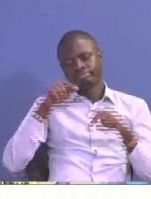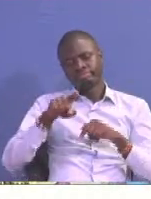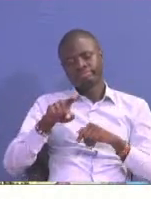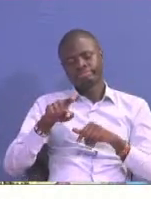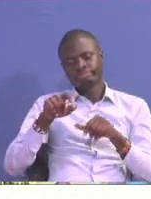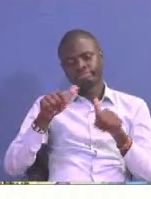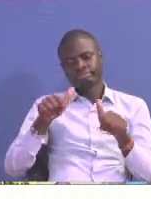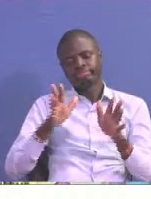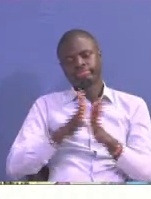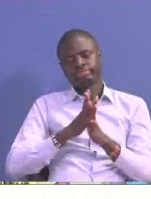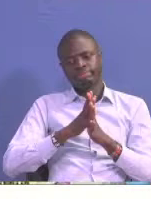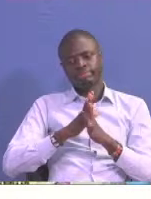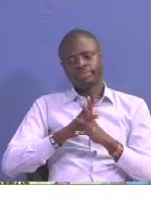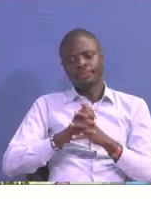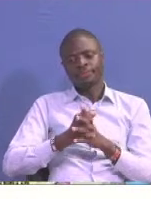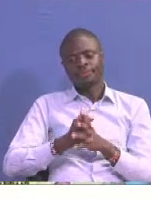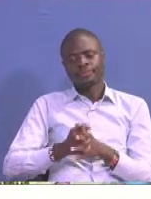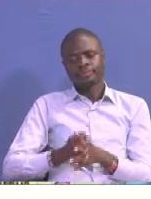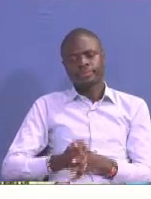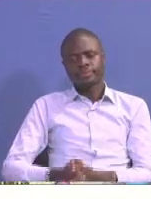well.